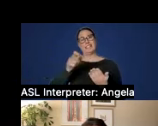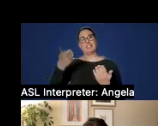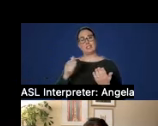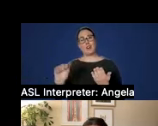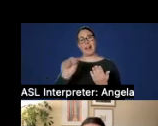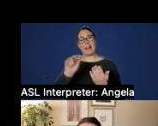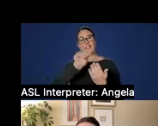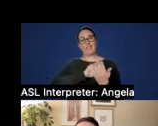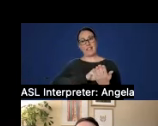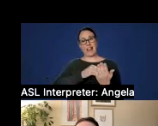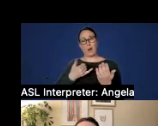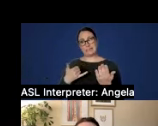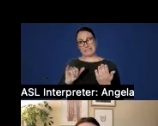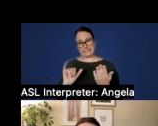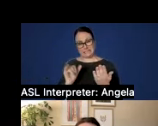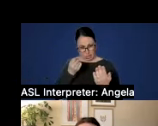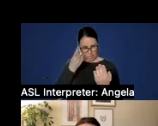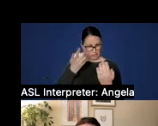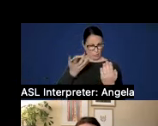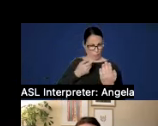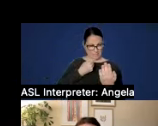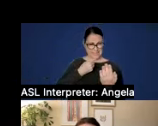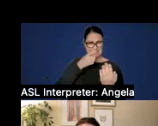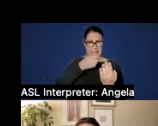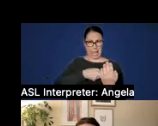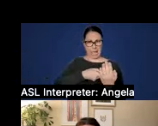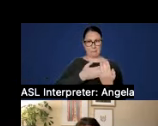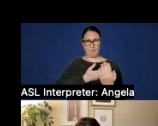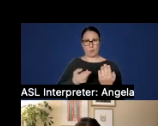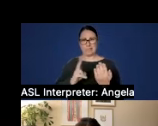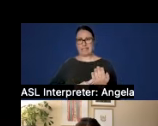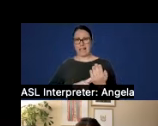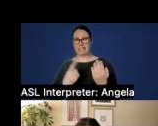understand what it says before we put our signature on something.